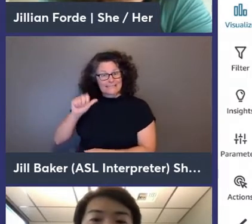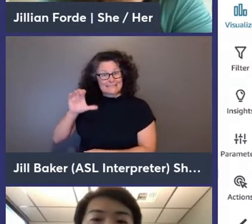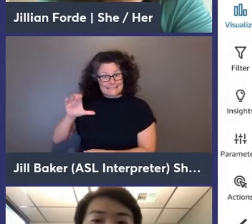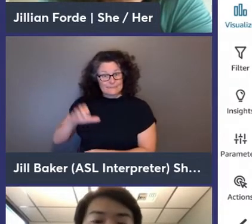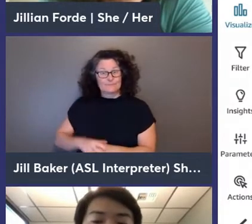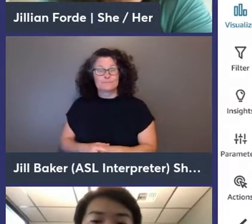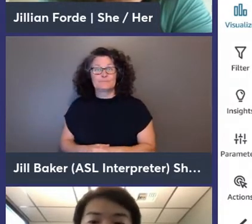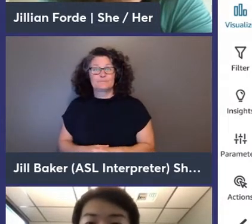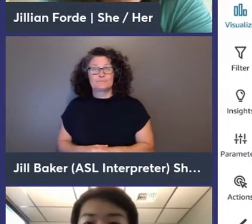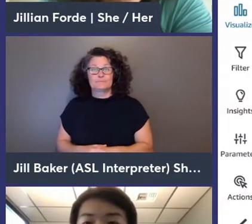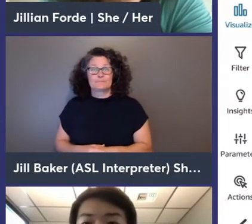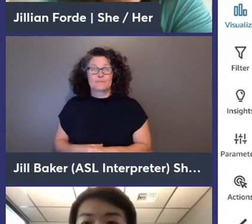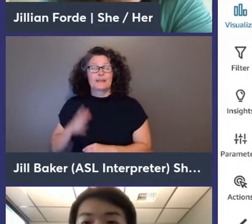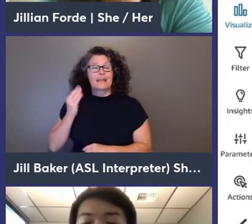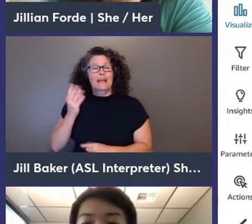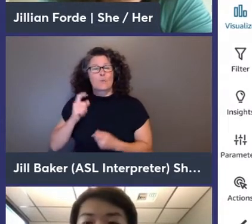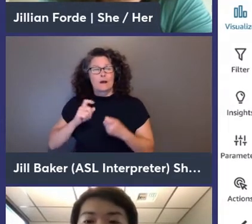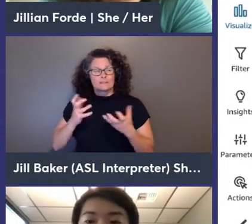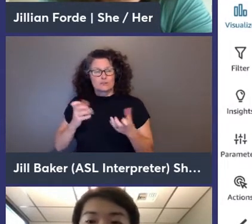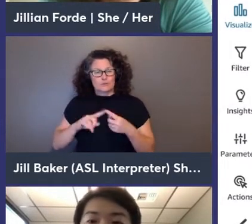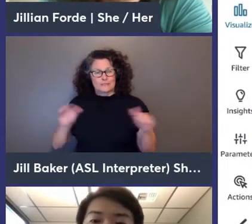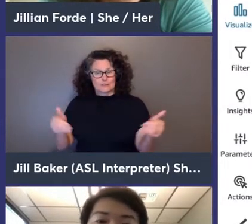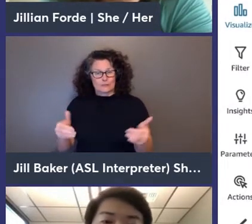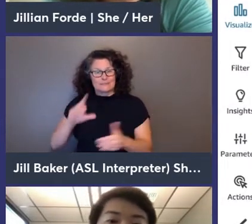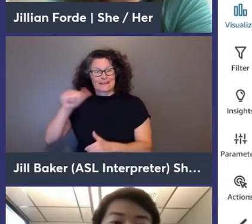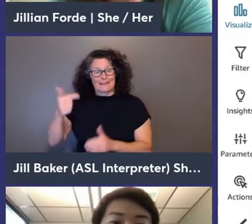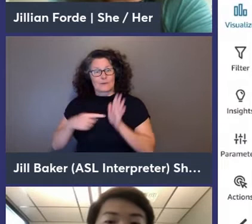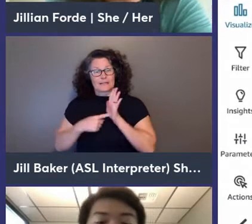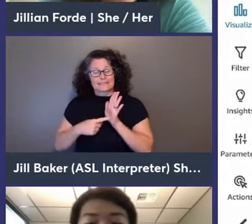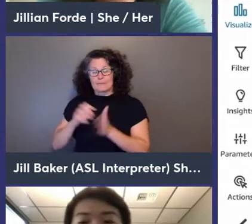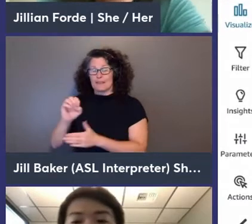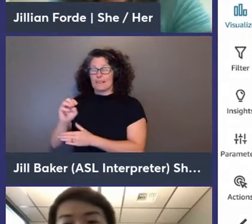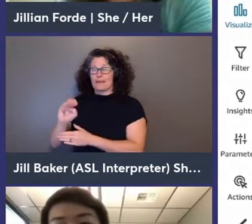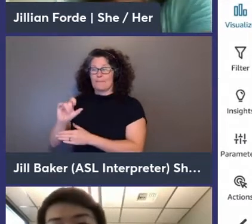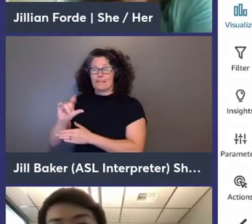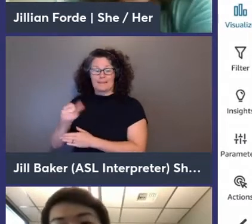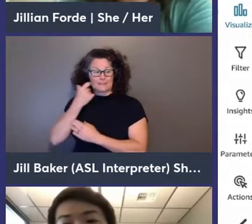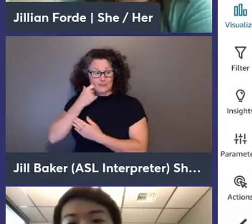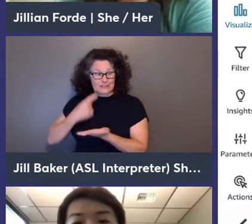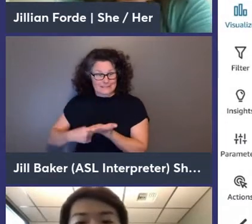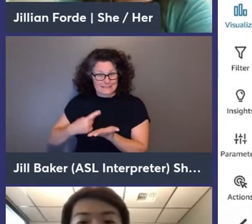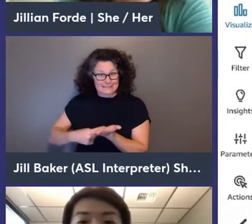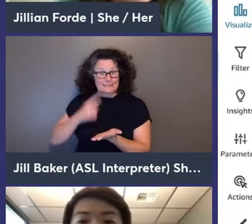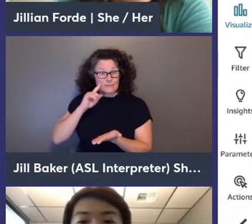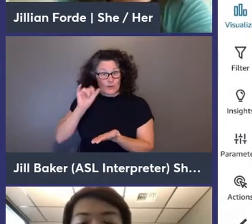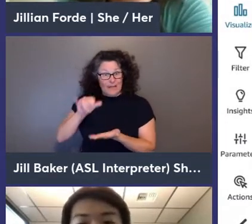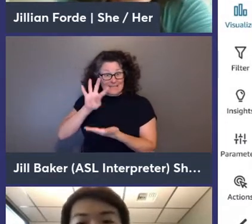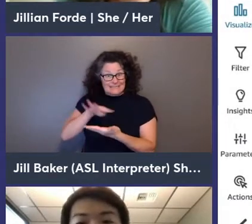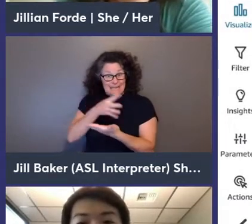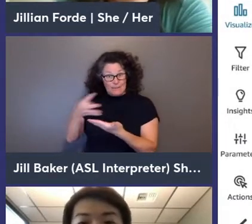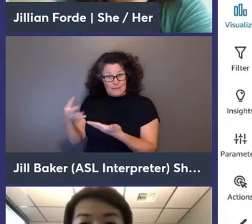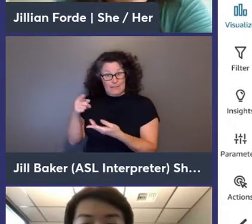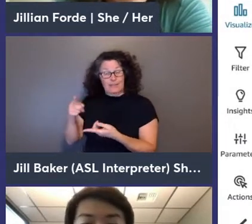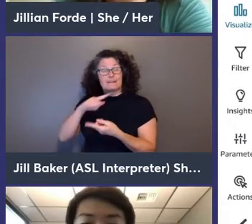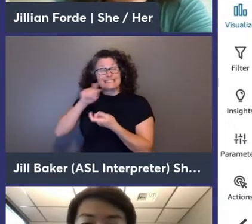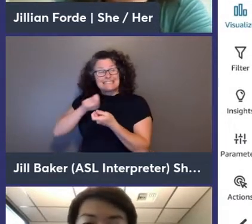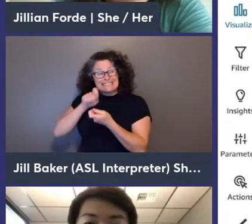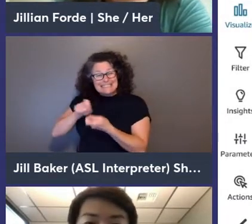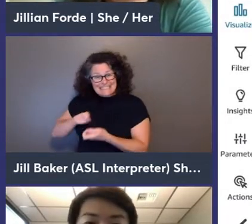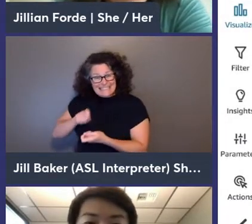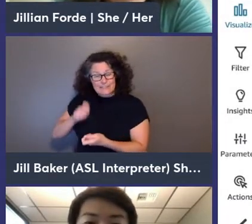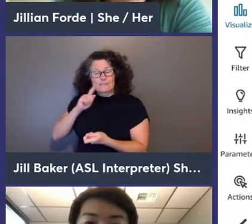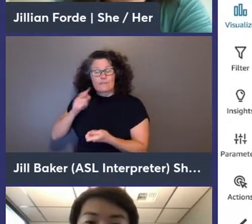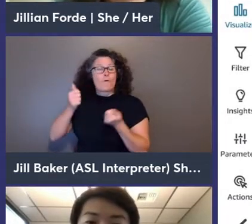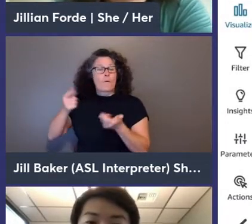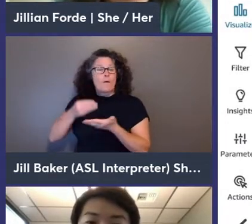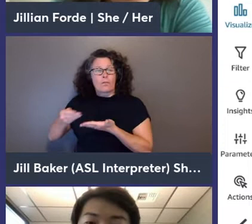Furtherly, I want to introduce another example that Emily just mentioned. So in this table, we have the details of each order